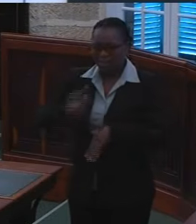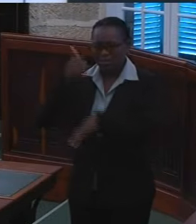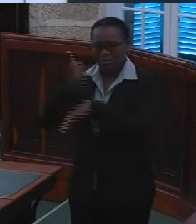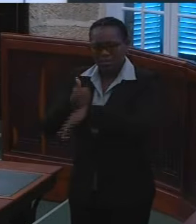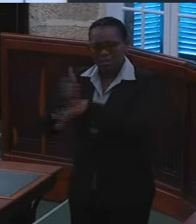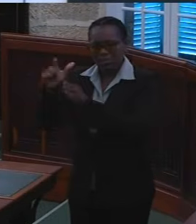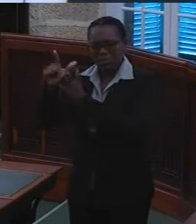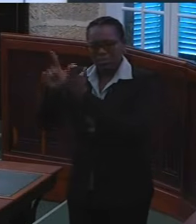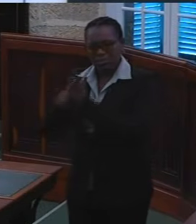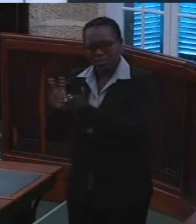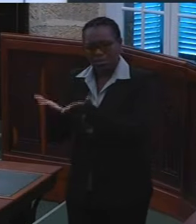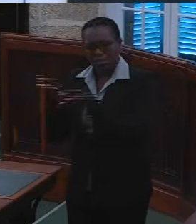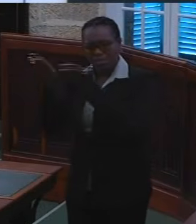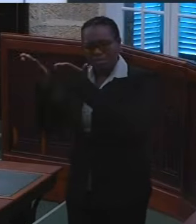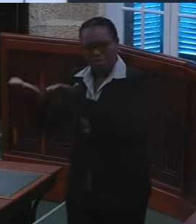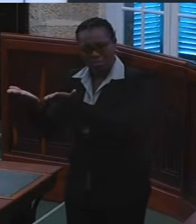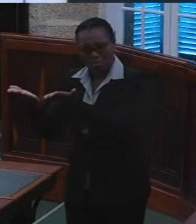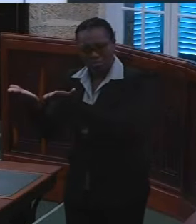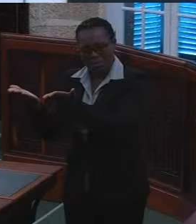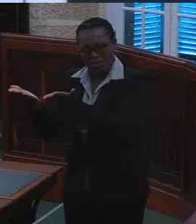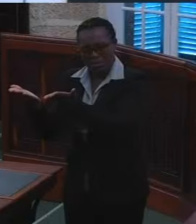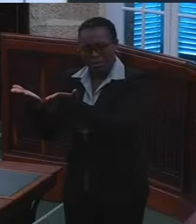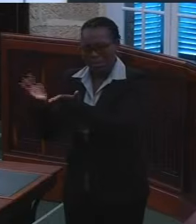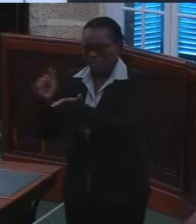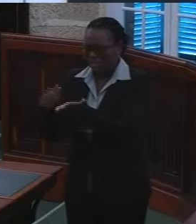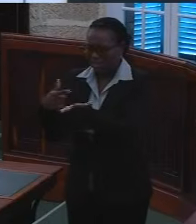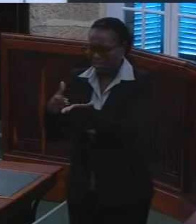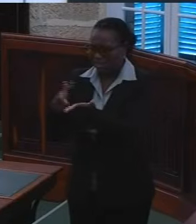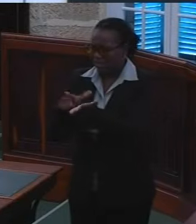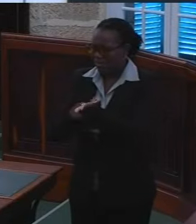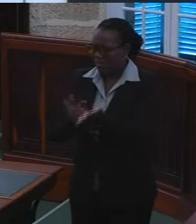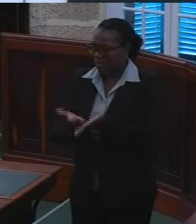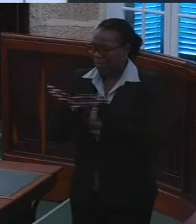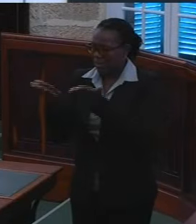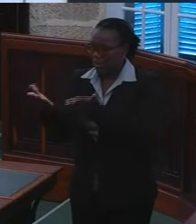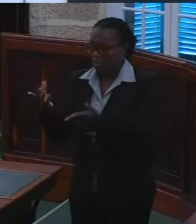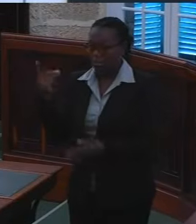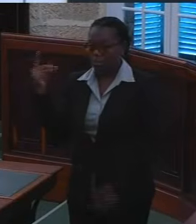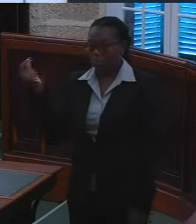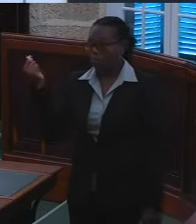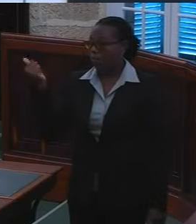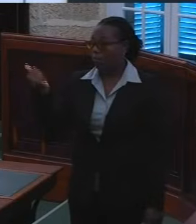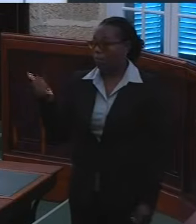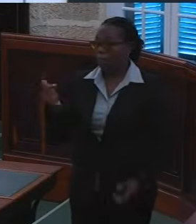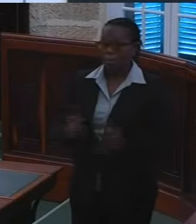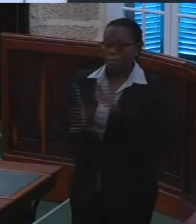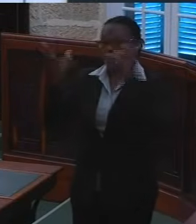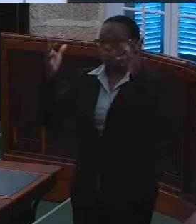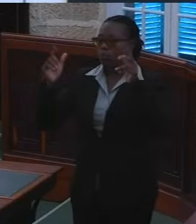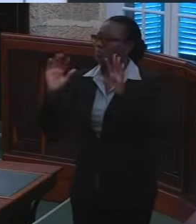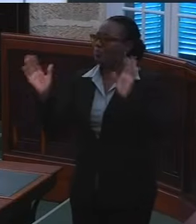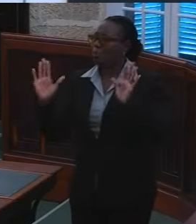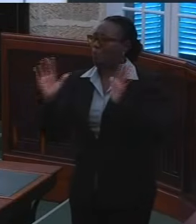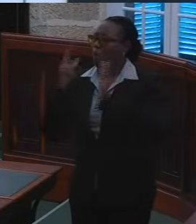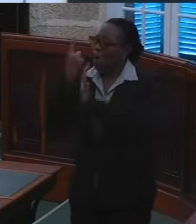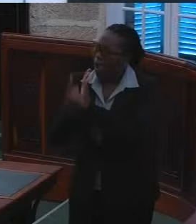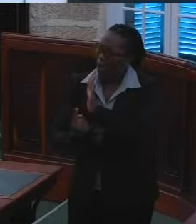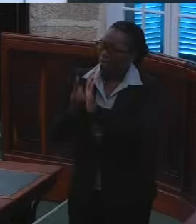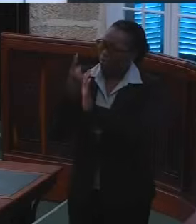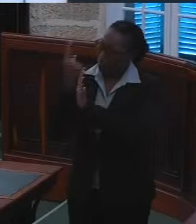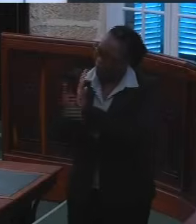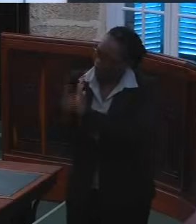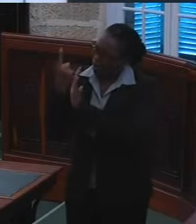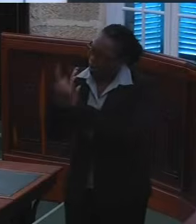in? And this legislation, sir, did not come by a snap of the finger. We spent hours in